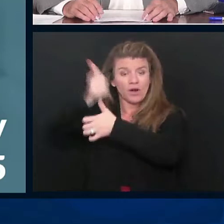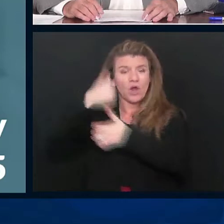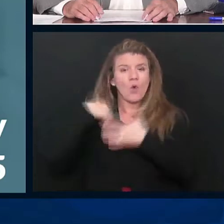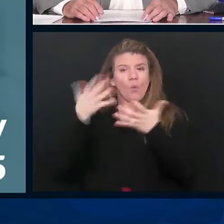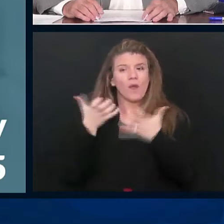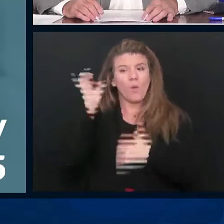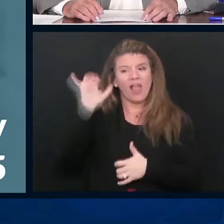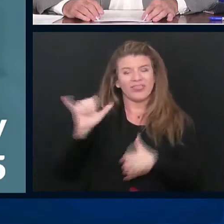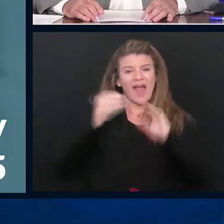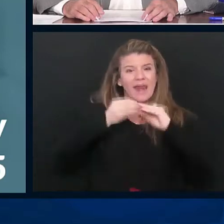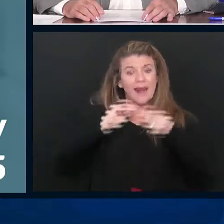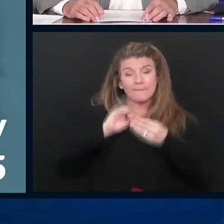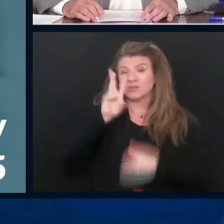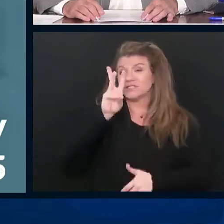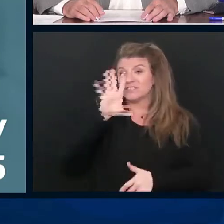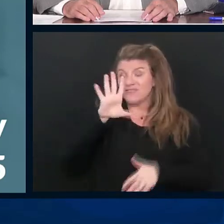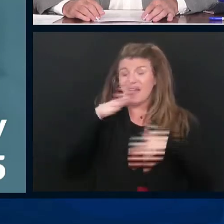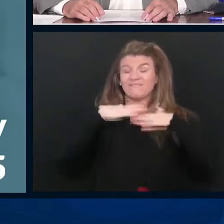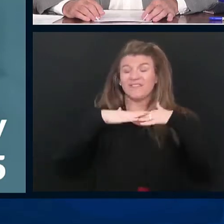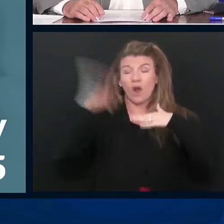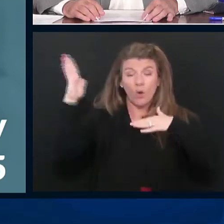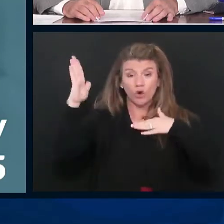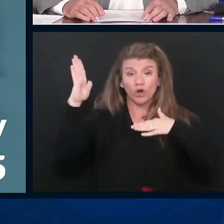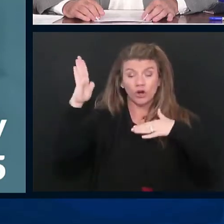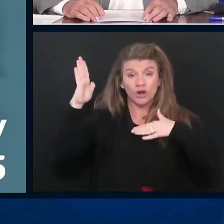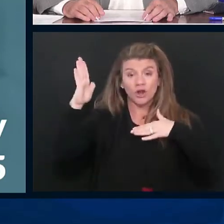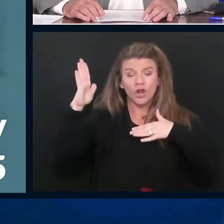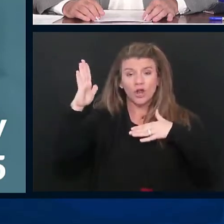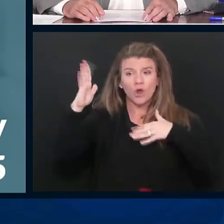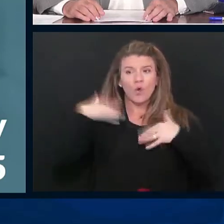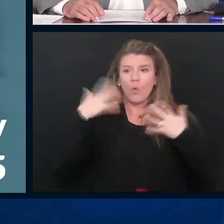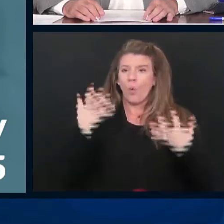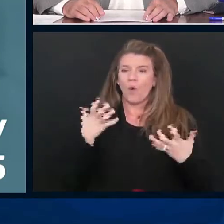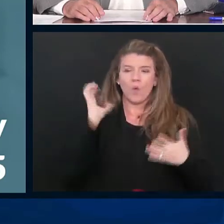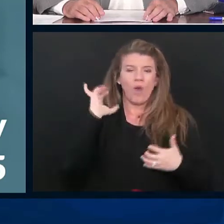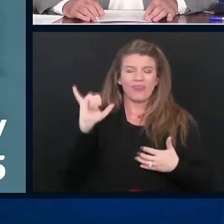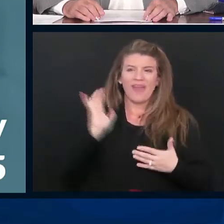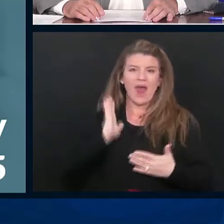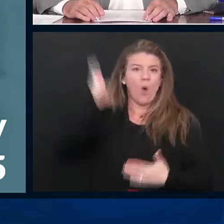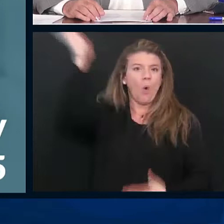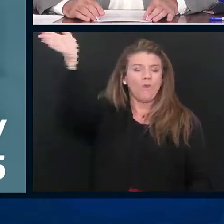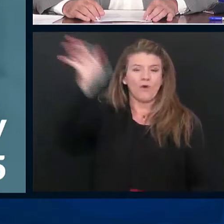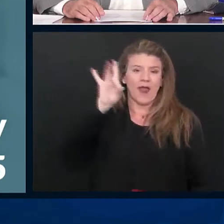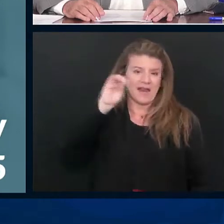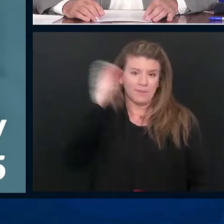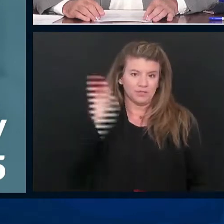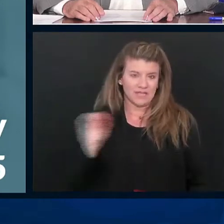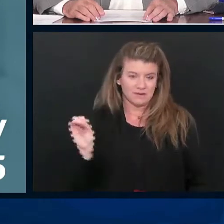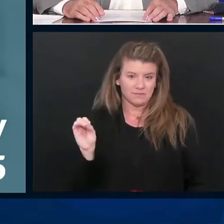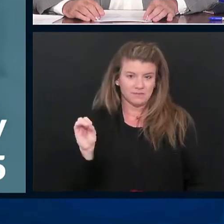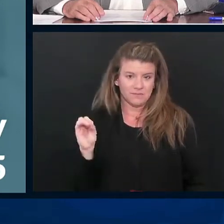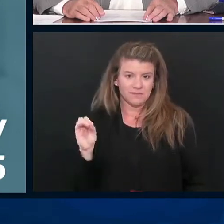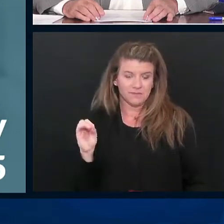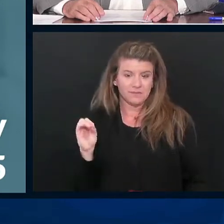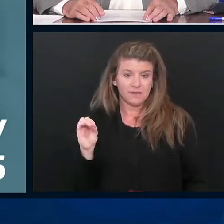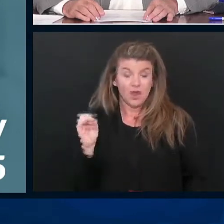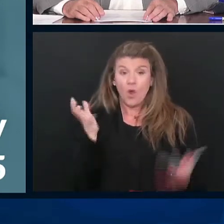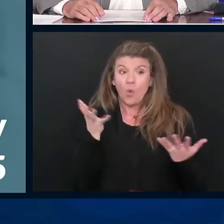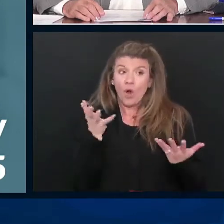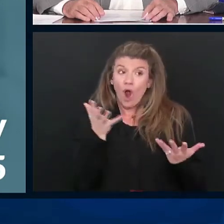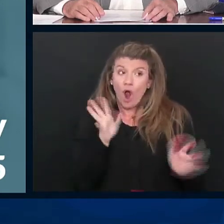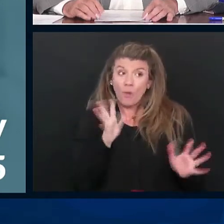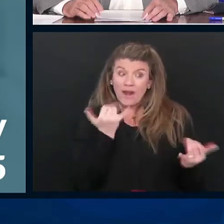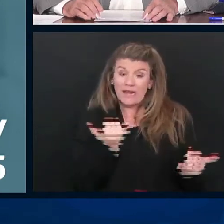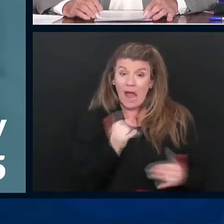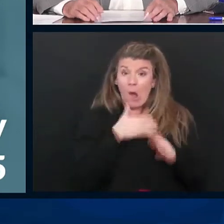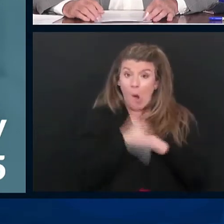of 65 and plus well over 80%. We're already over 70.